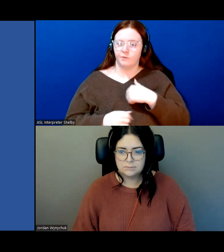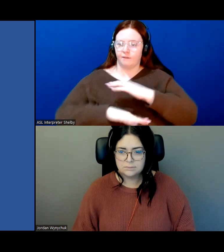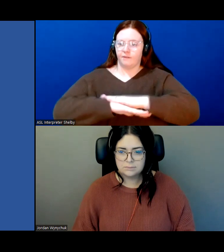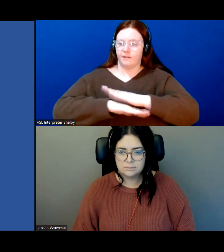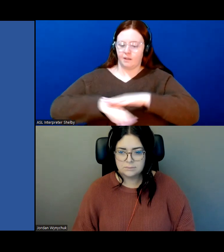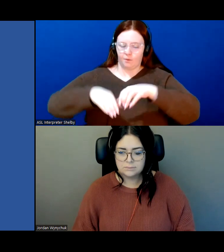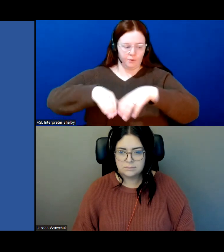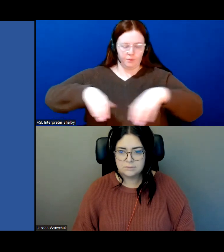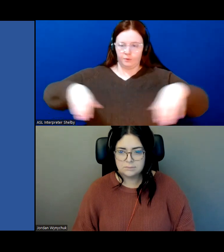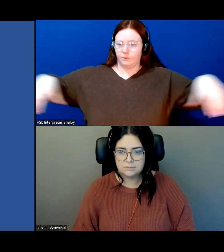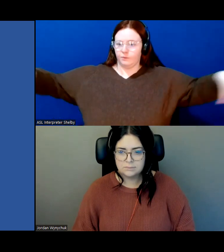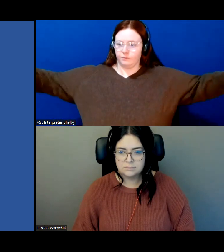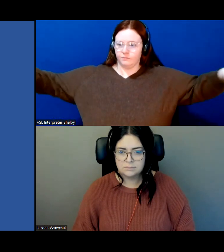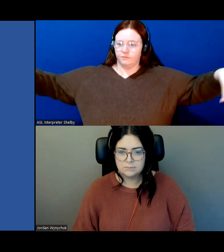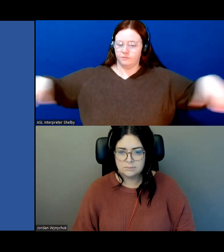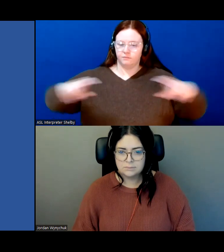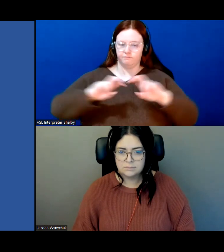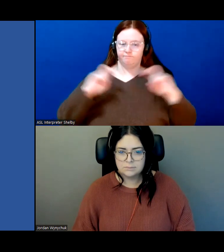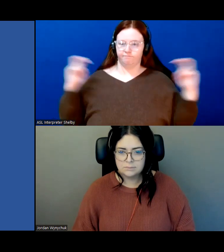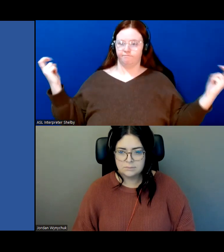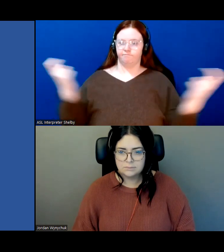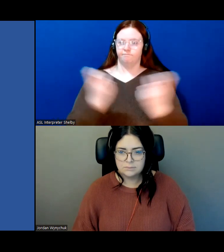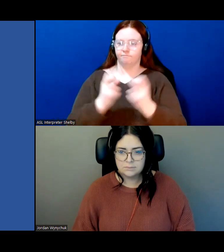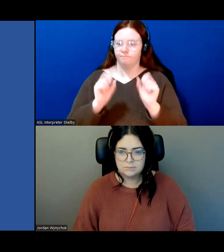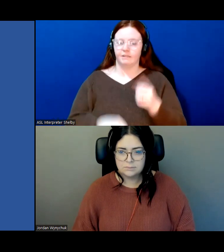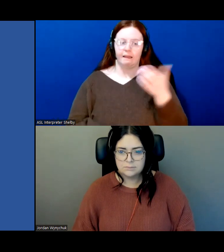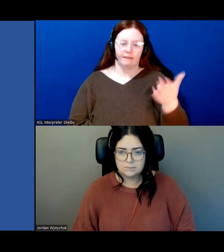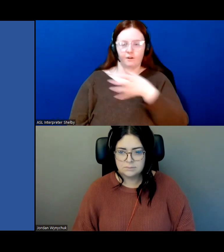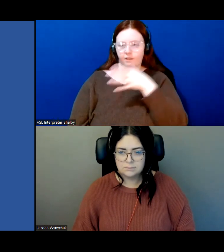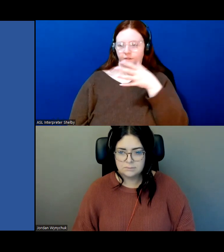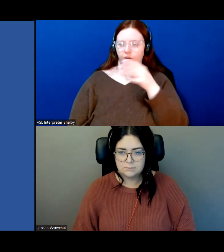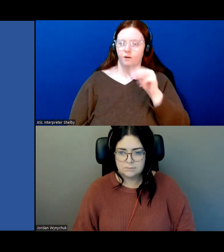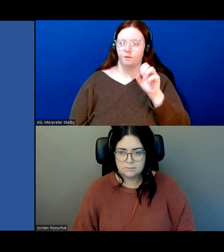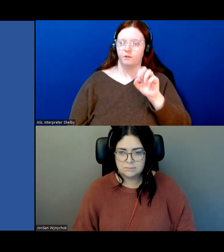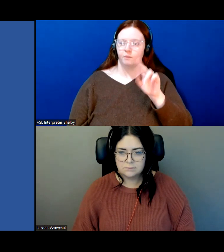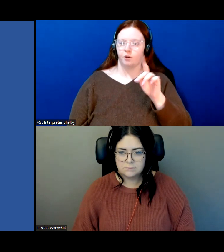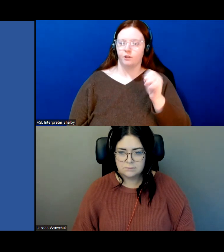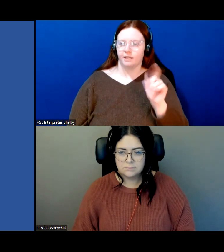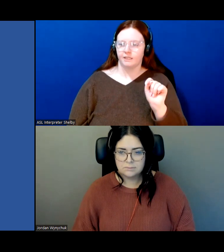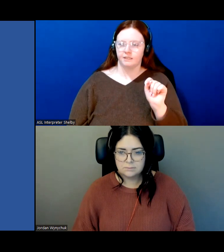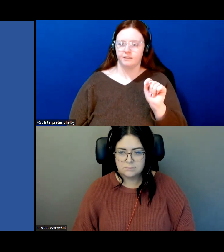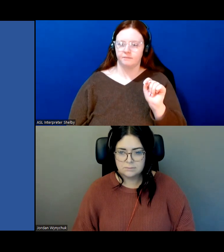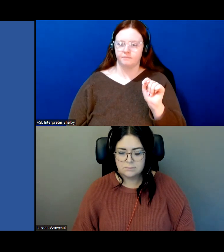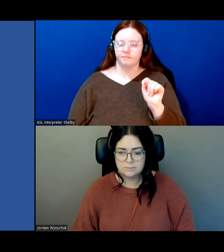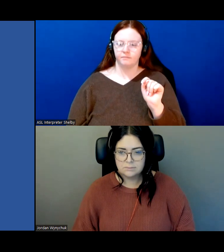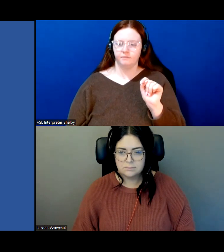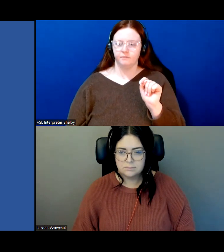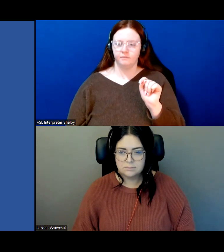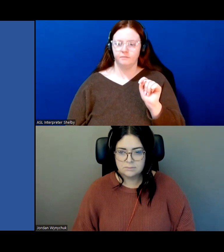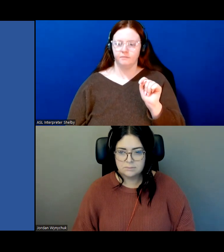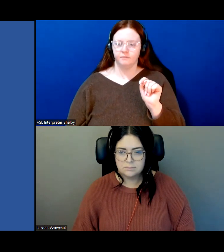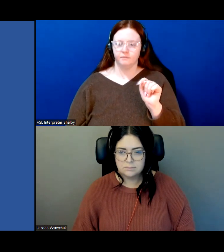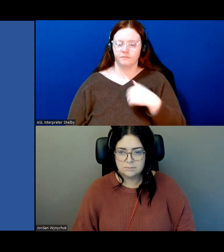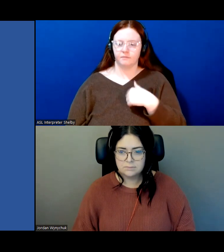so it was one long table at the St. John's Farmers Market space. And there was a moment where I looked down